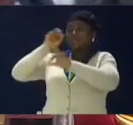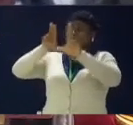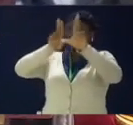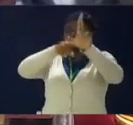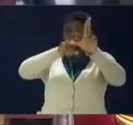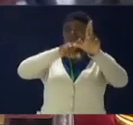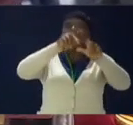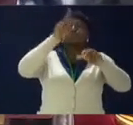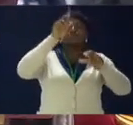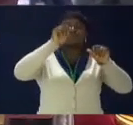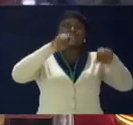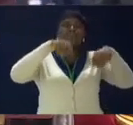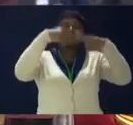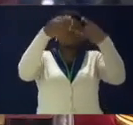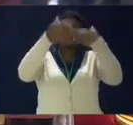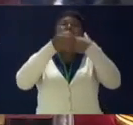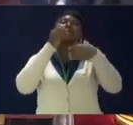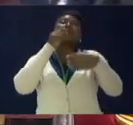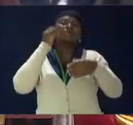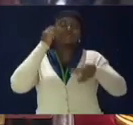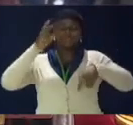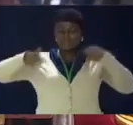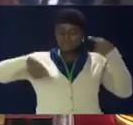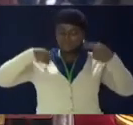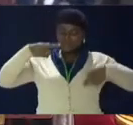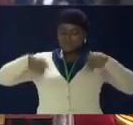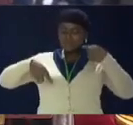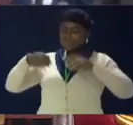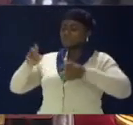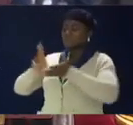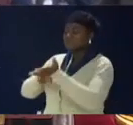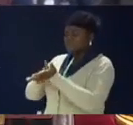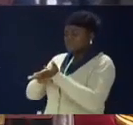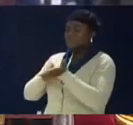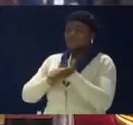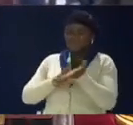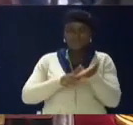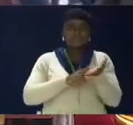You can go home rejoicing, dancing.